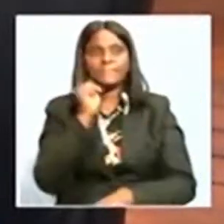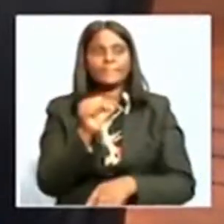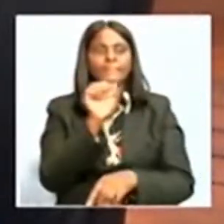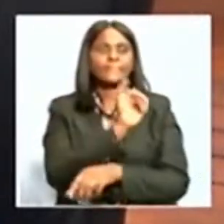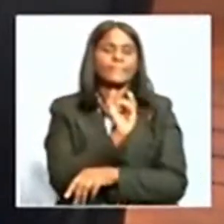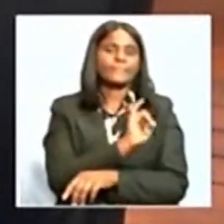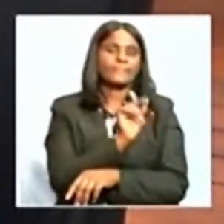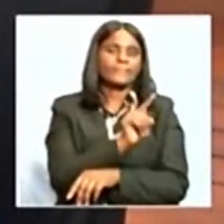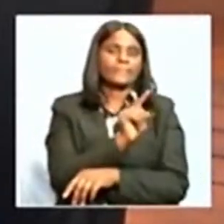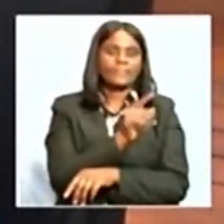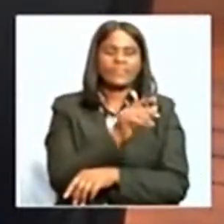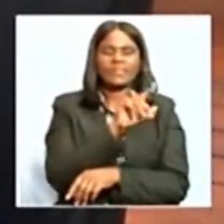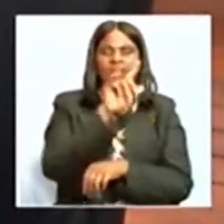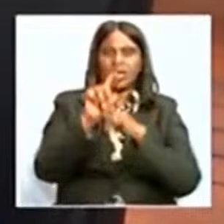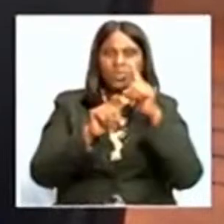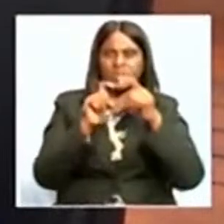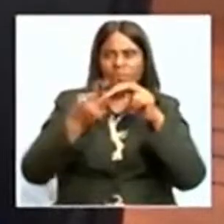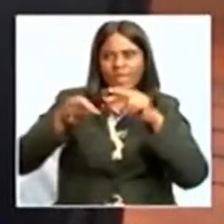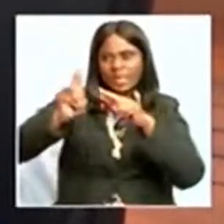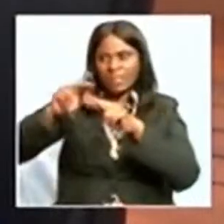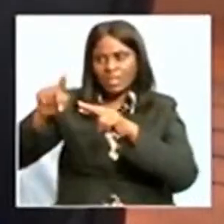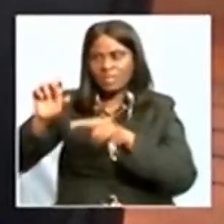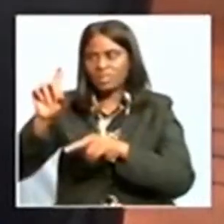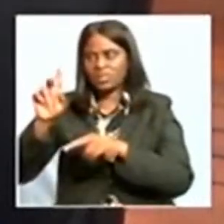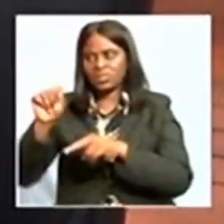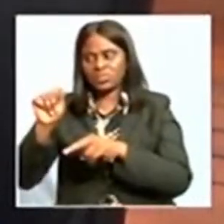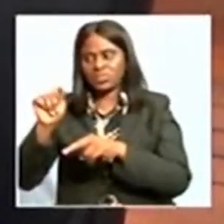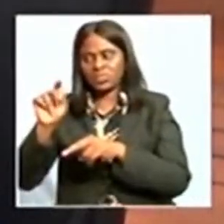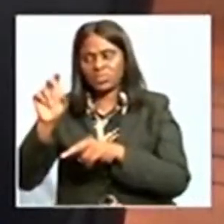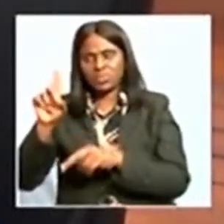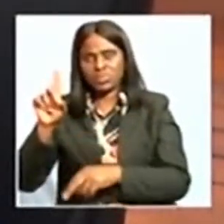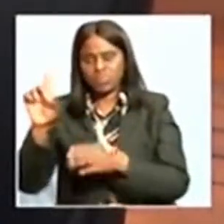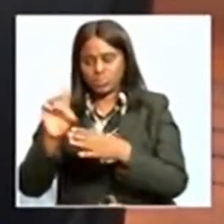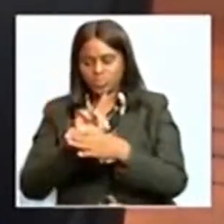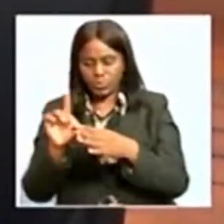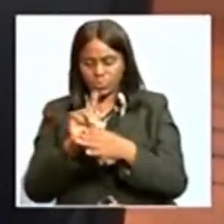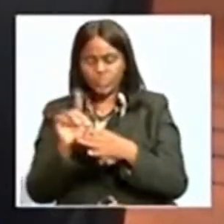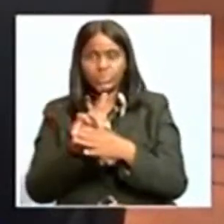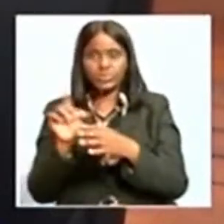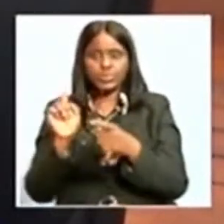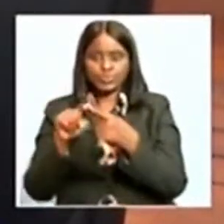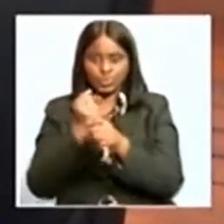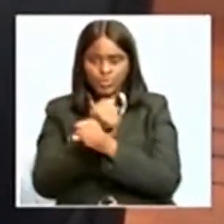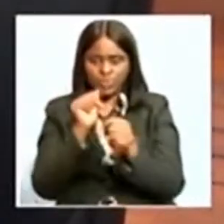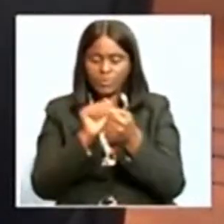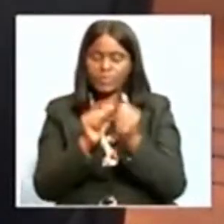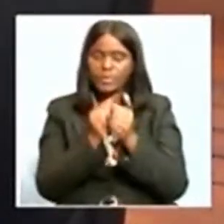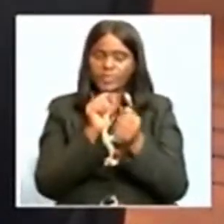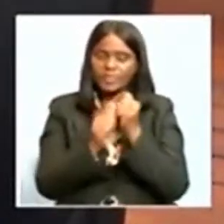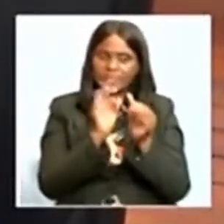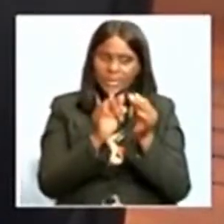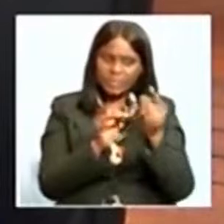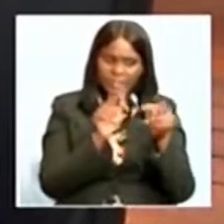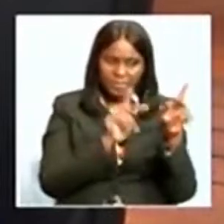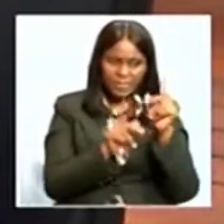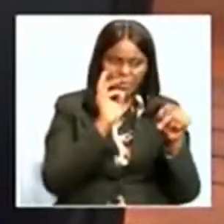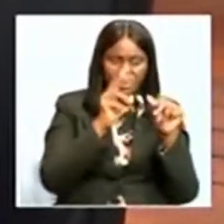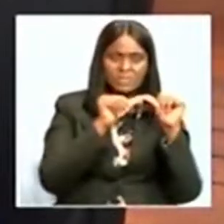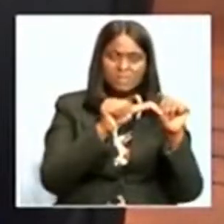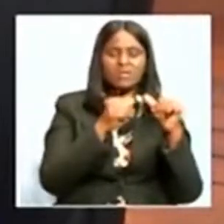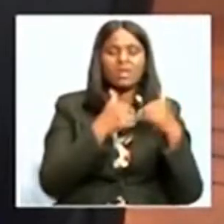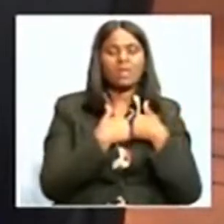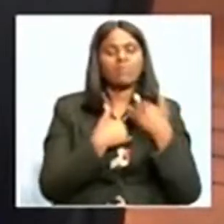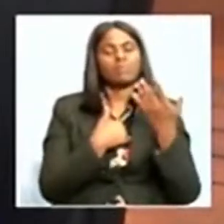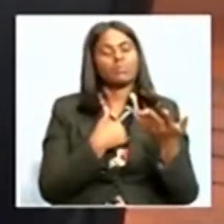vehicles, it's not a question of increasing the duty on those. That will basically solve the problem. Because then if the people still opt